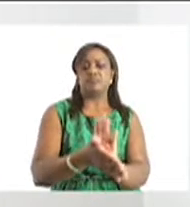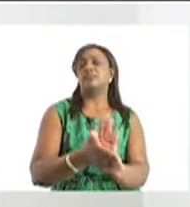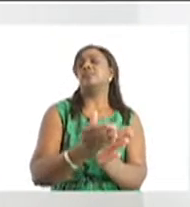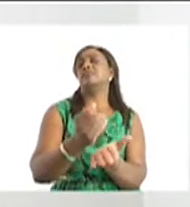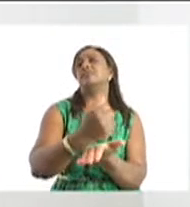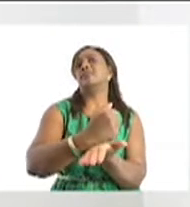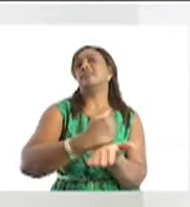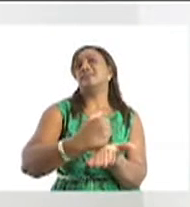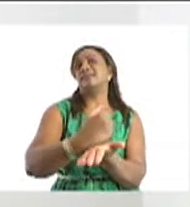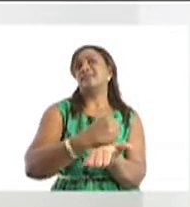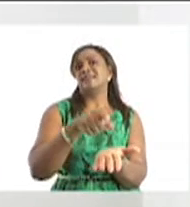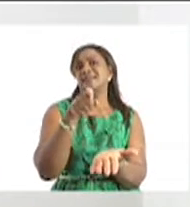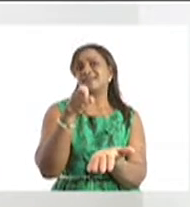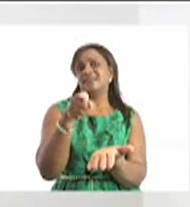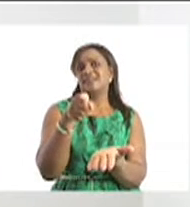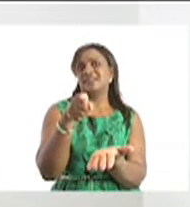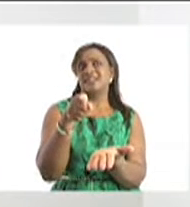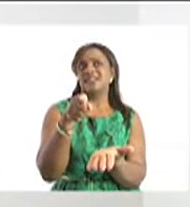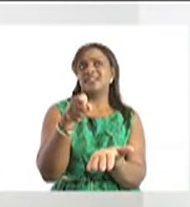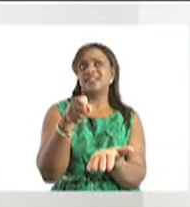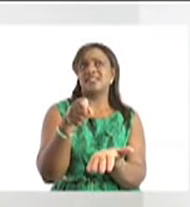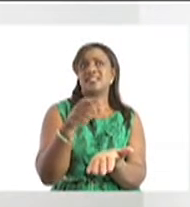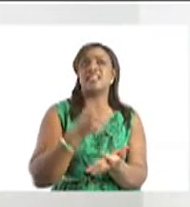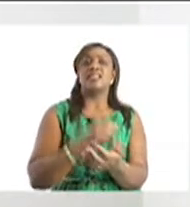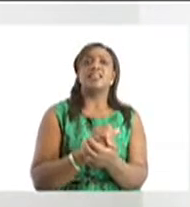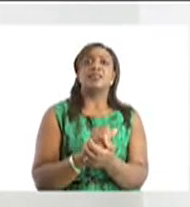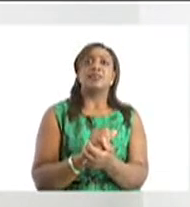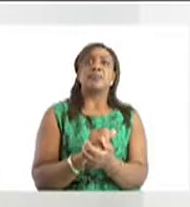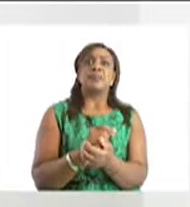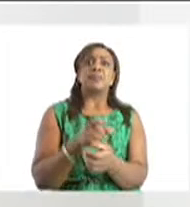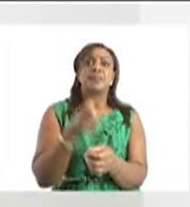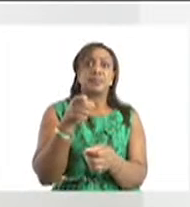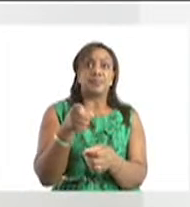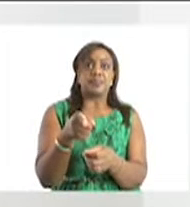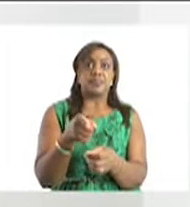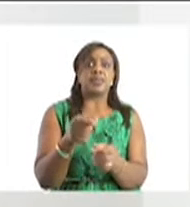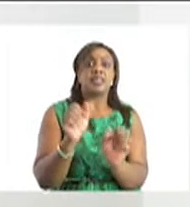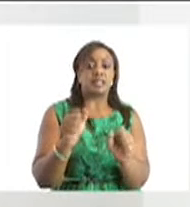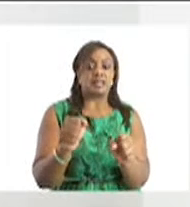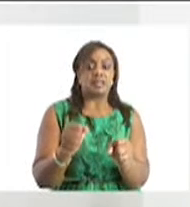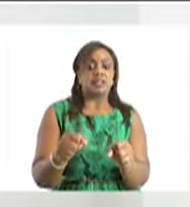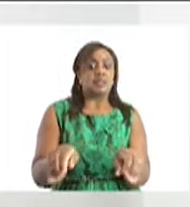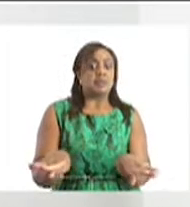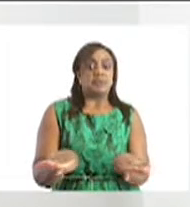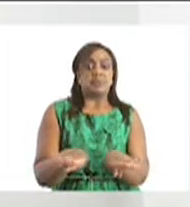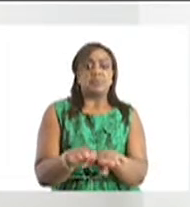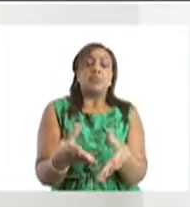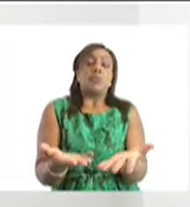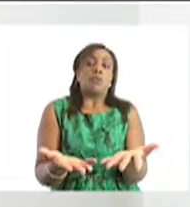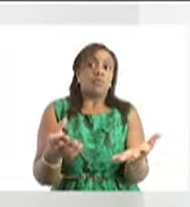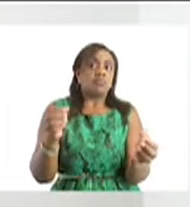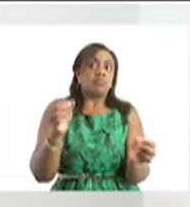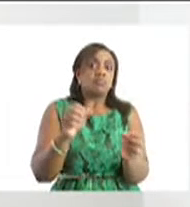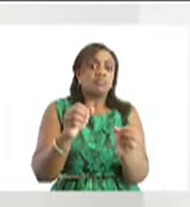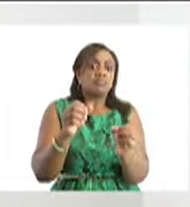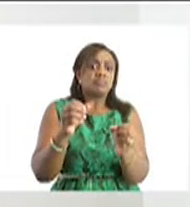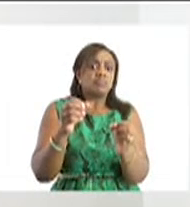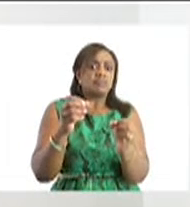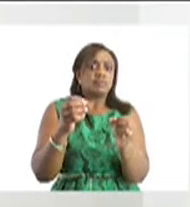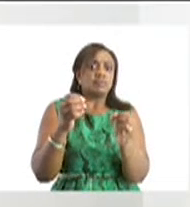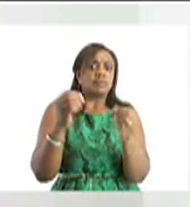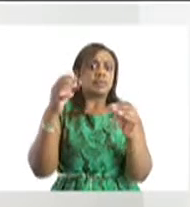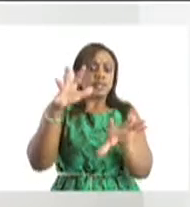looks clear. It shouldn't look a little bit brown, because this causes or affects the brain or the